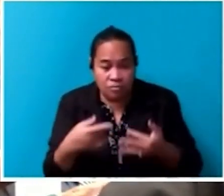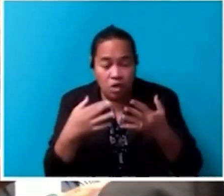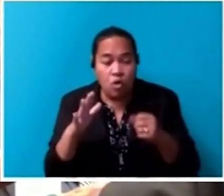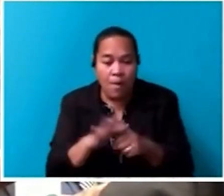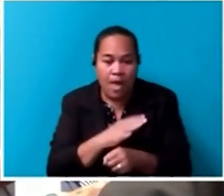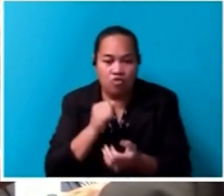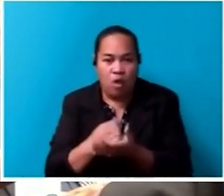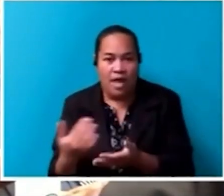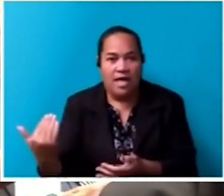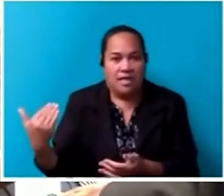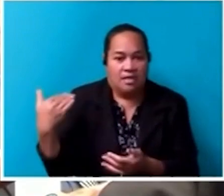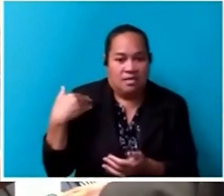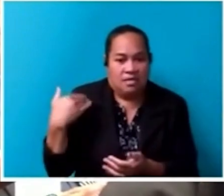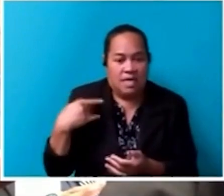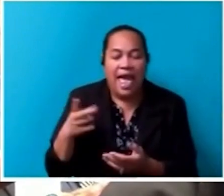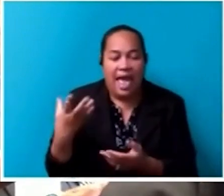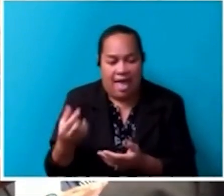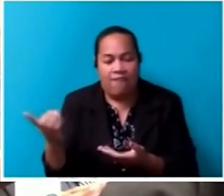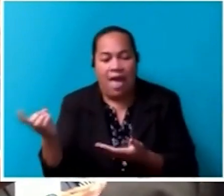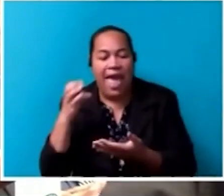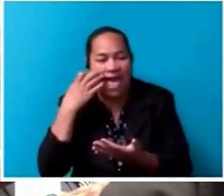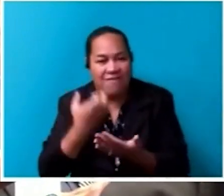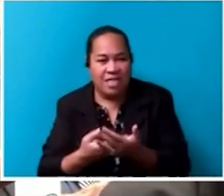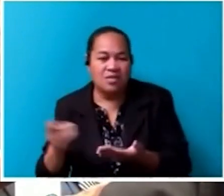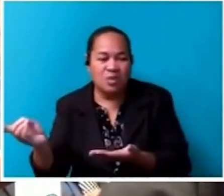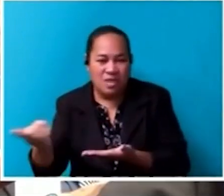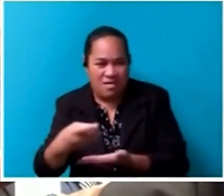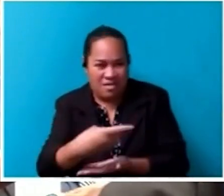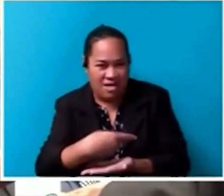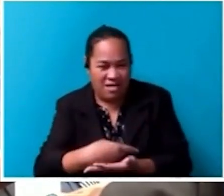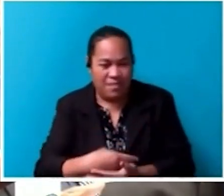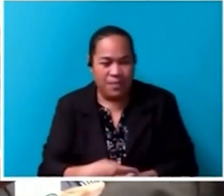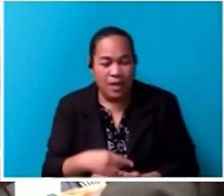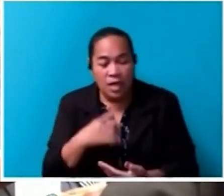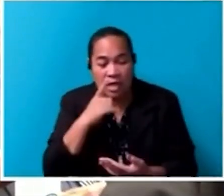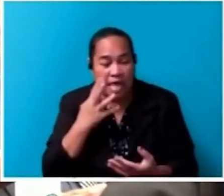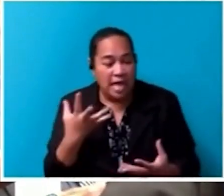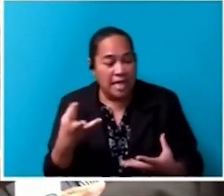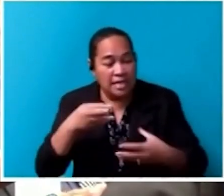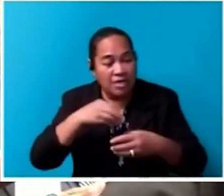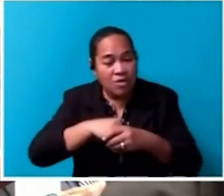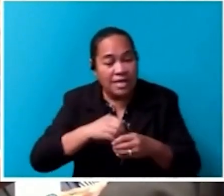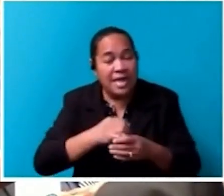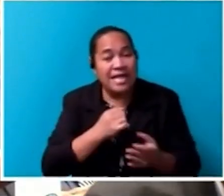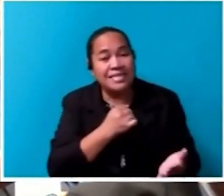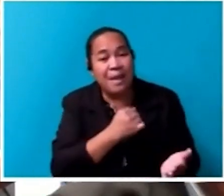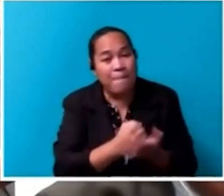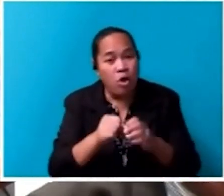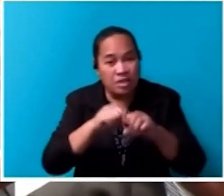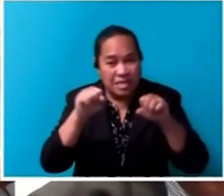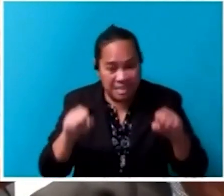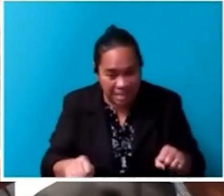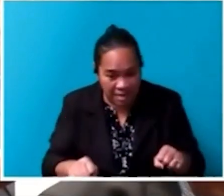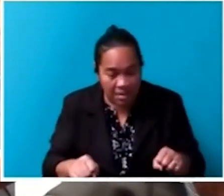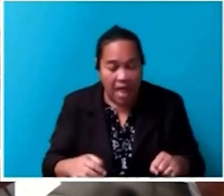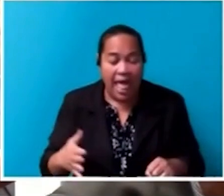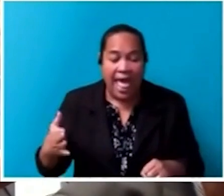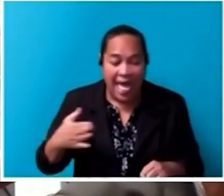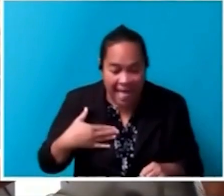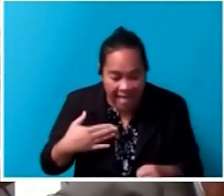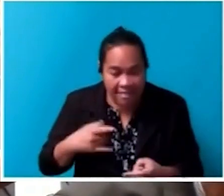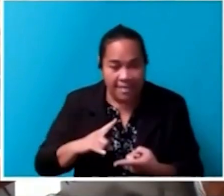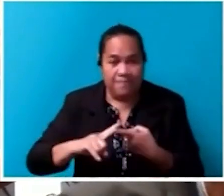interventions are data-driven. 3rd, integrated support system, health,